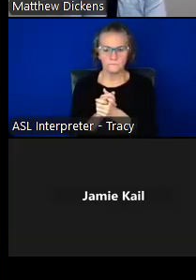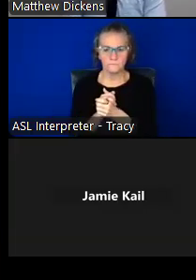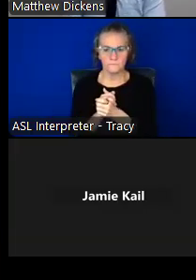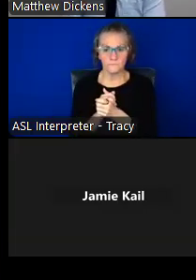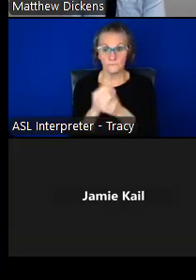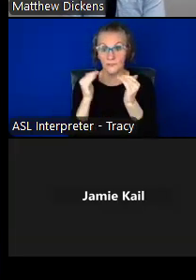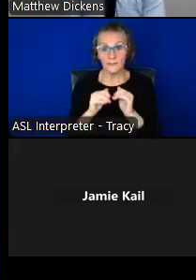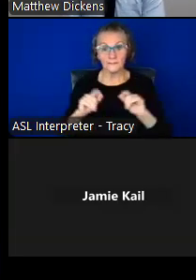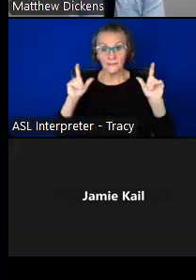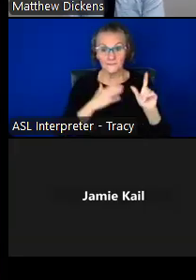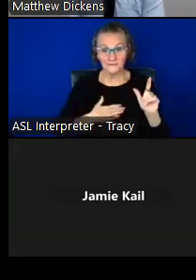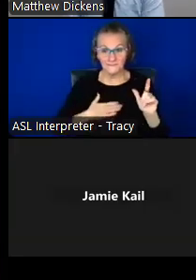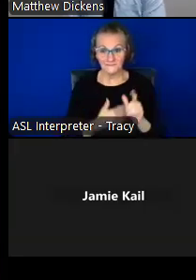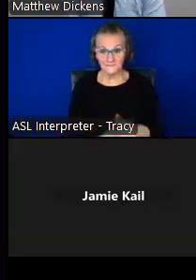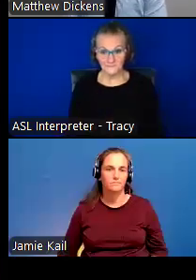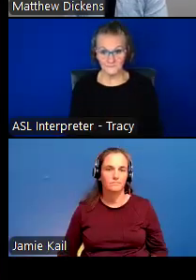Next slide, please.